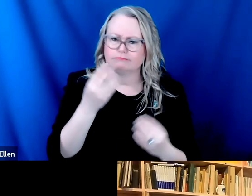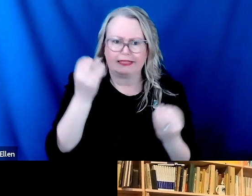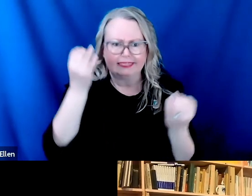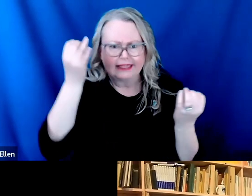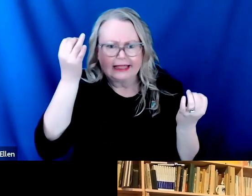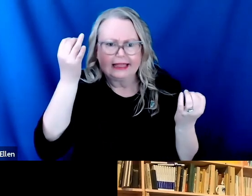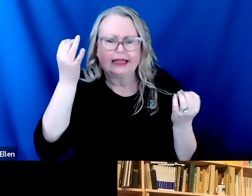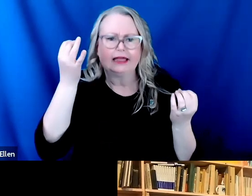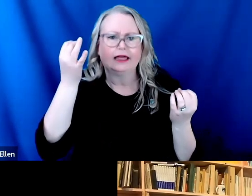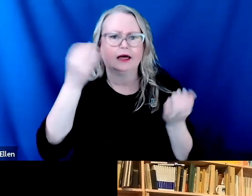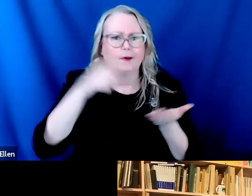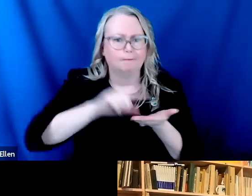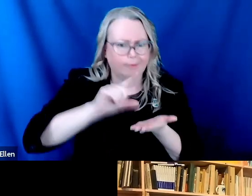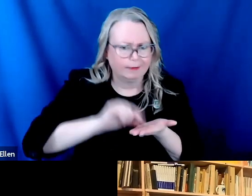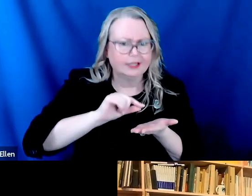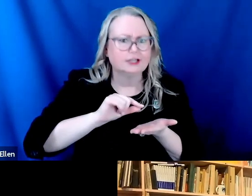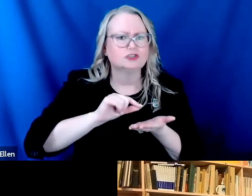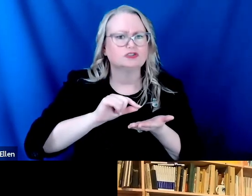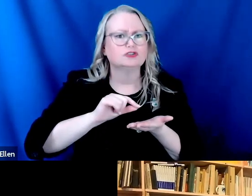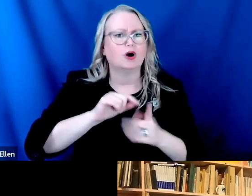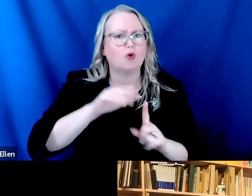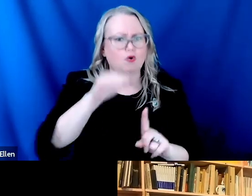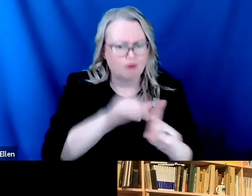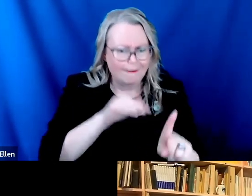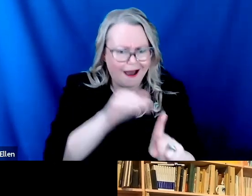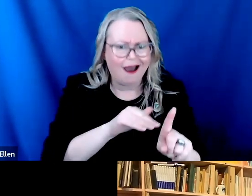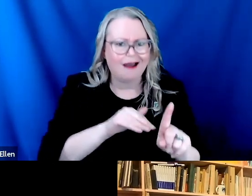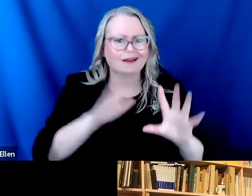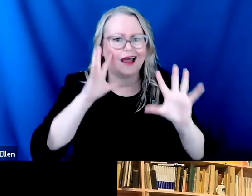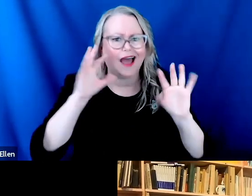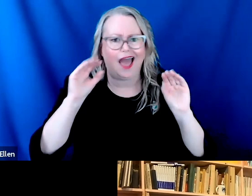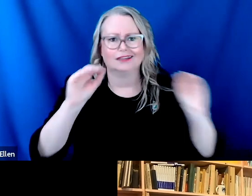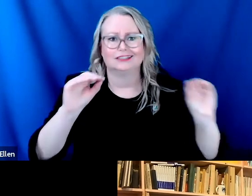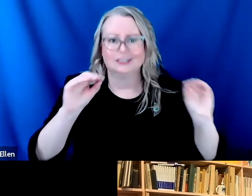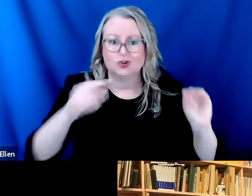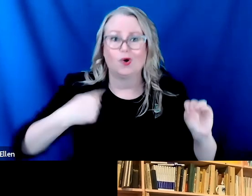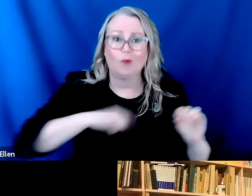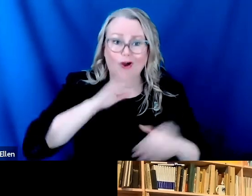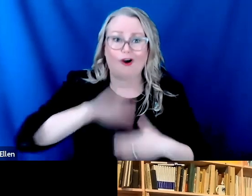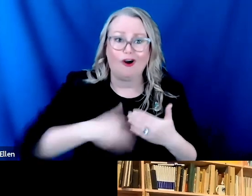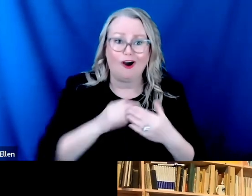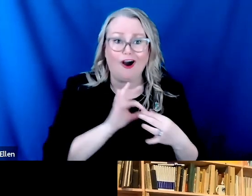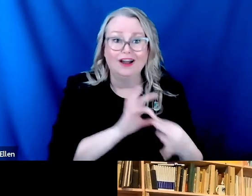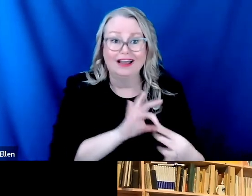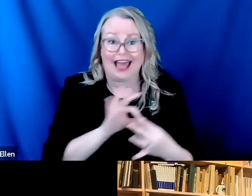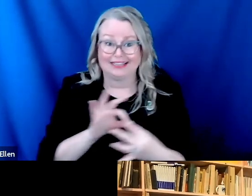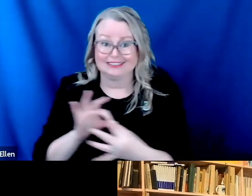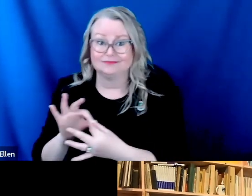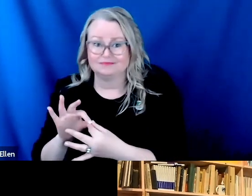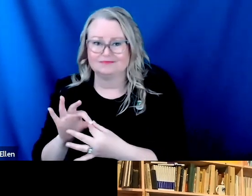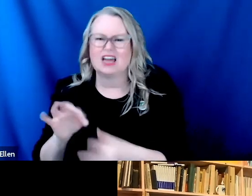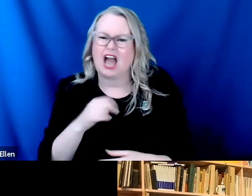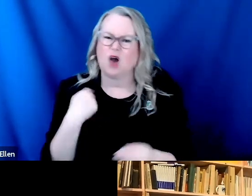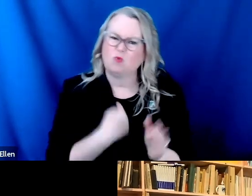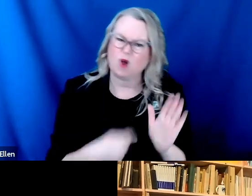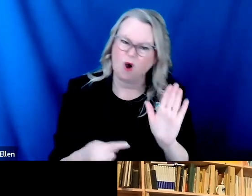scholarship, but in continually reminding us of our intergenerational connectedness and of our broad obligation to